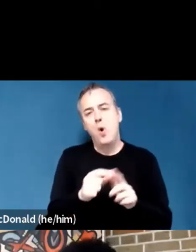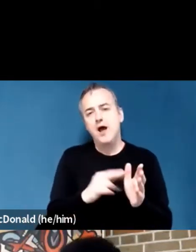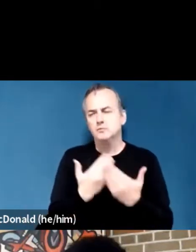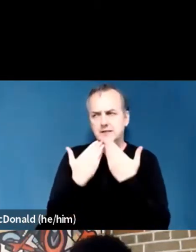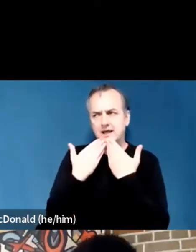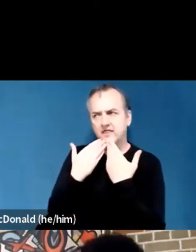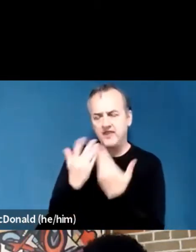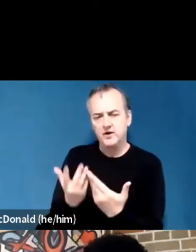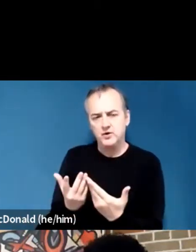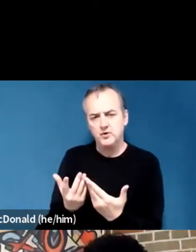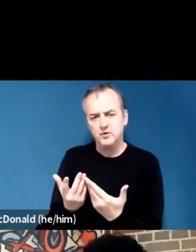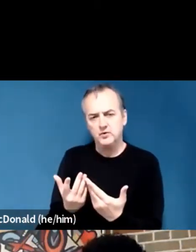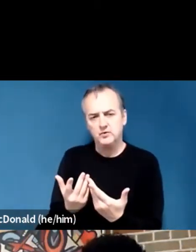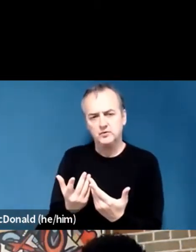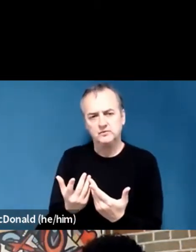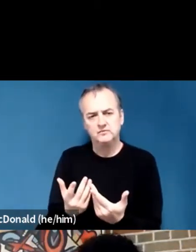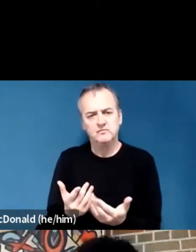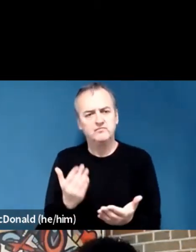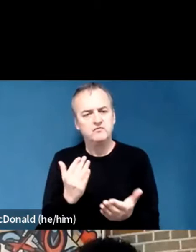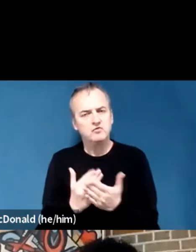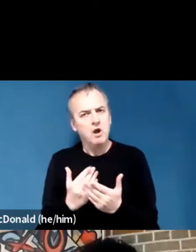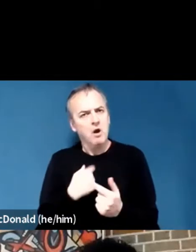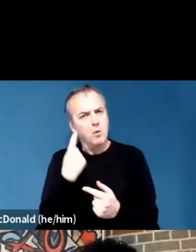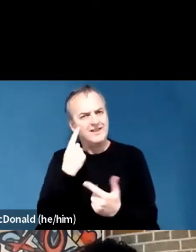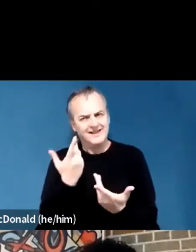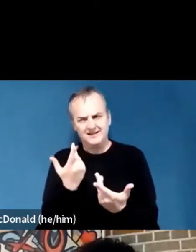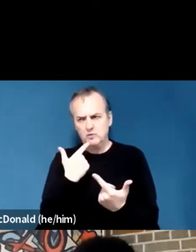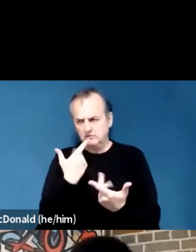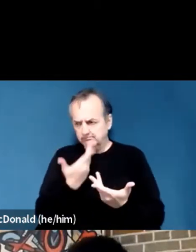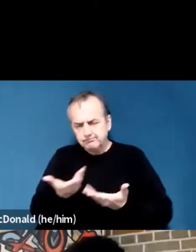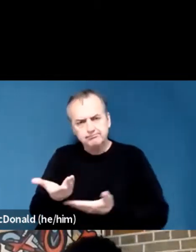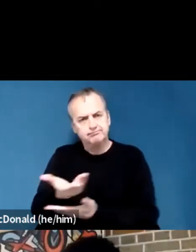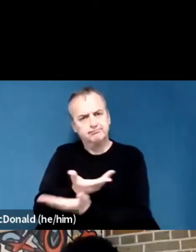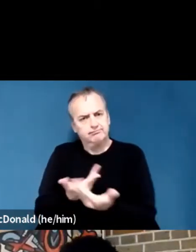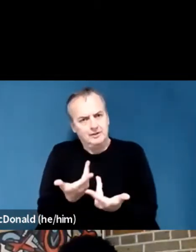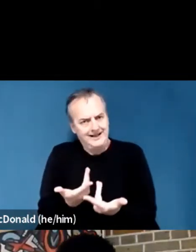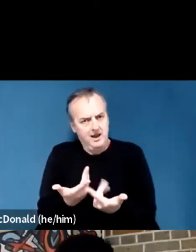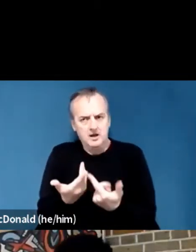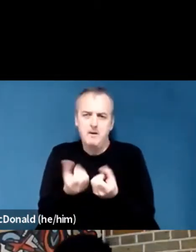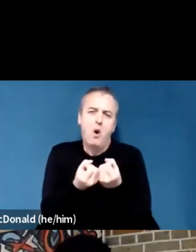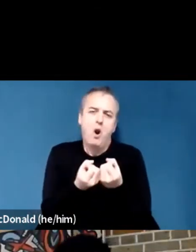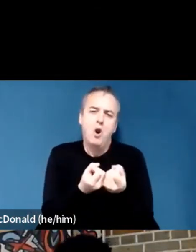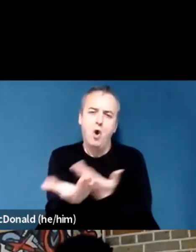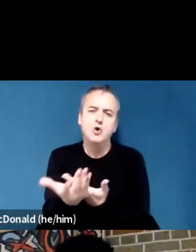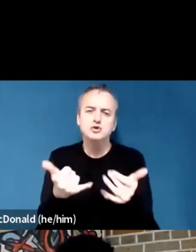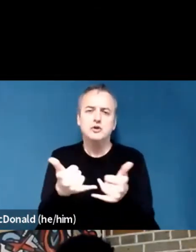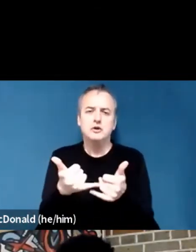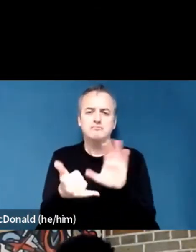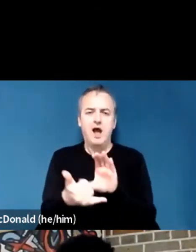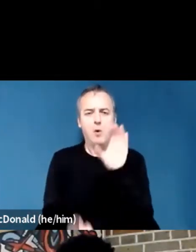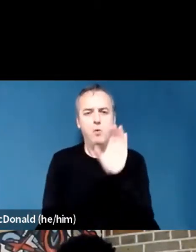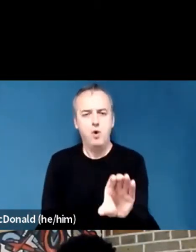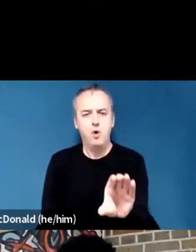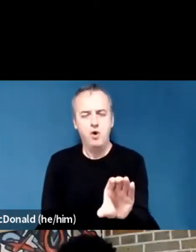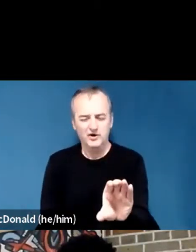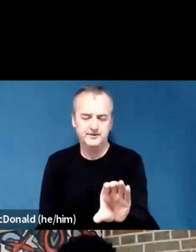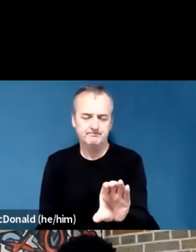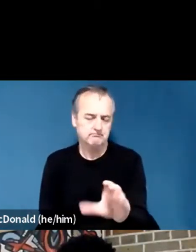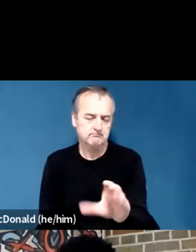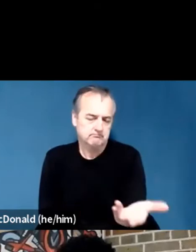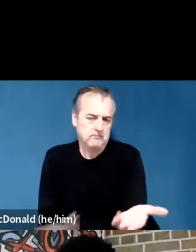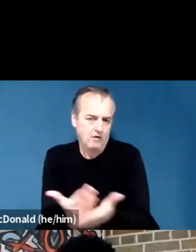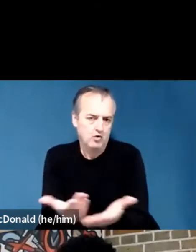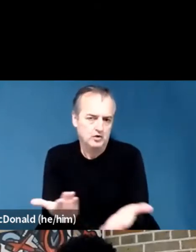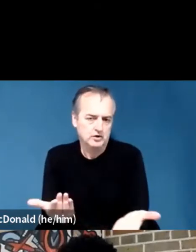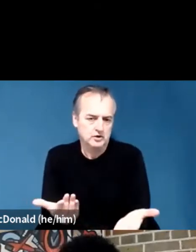David. So yeah, one of the things that we kind of want to talk about a bit today, as well as kind of launching the event, launching the award,